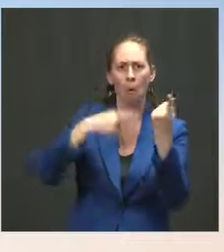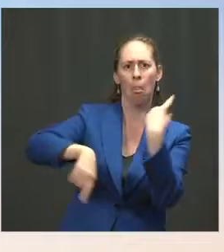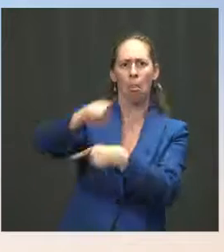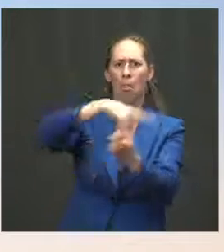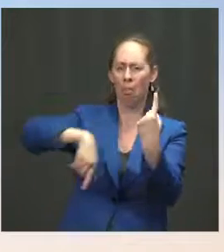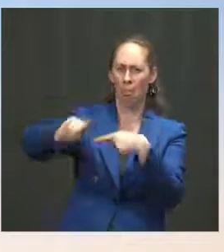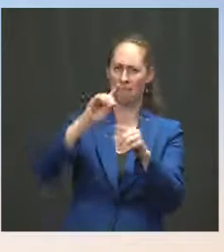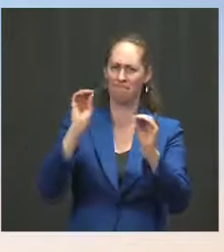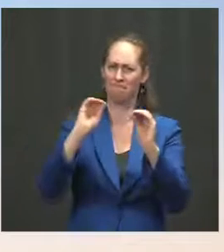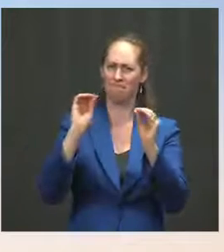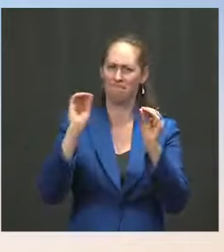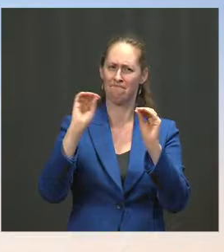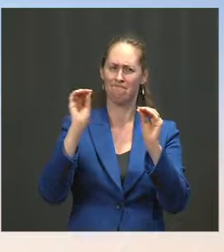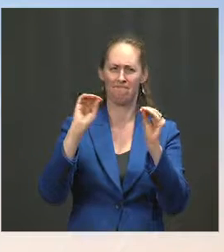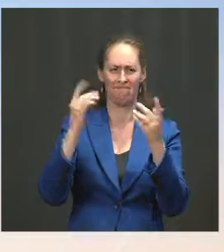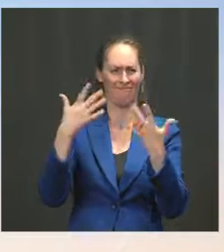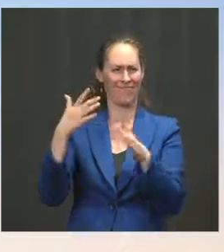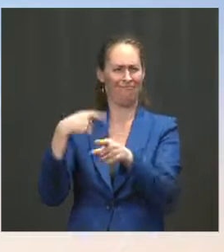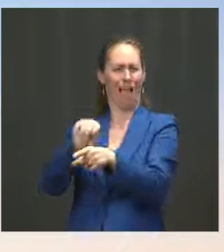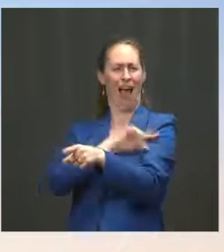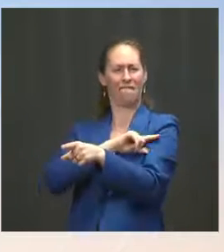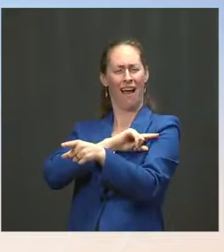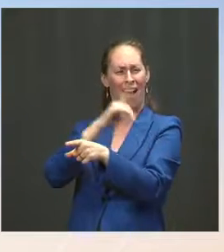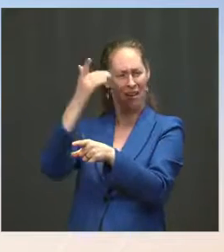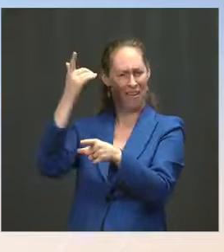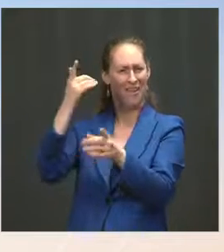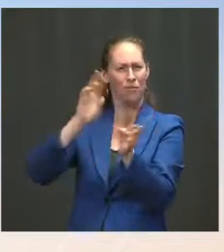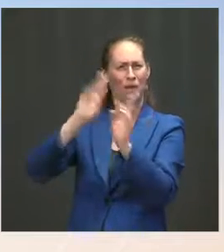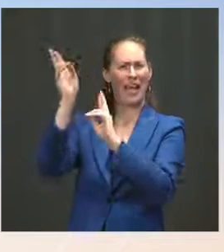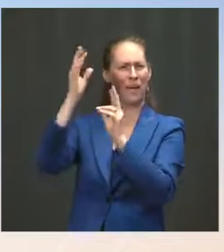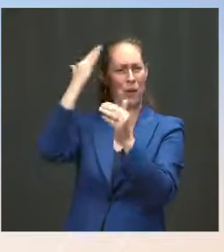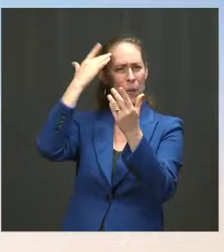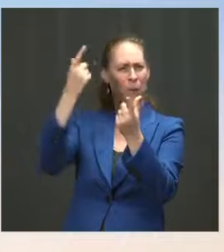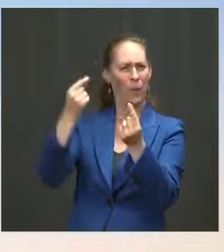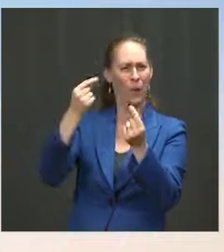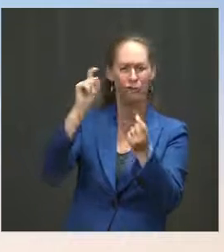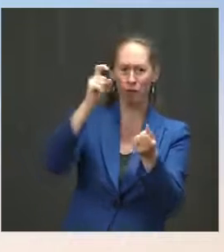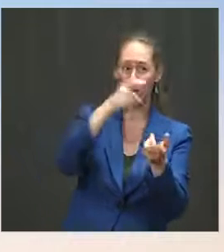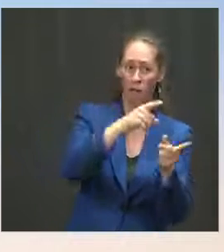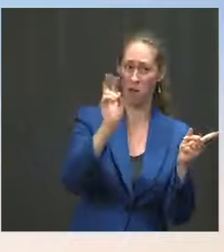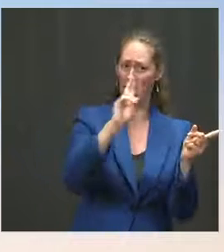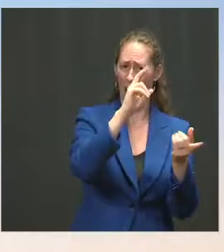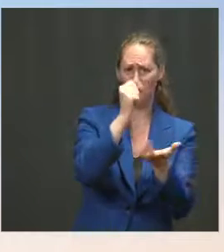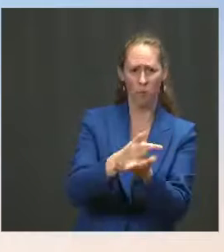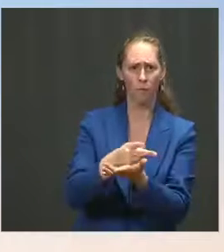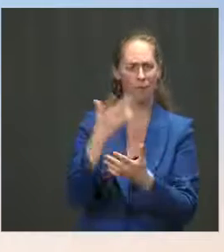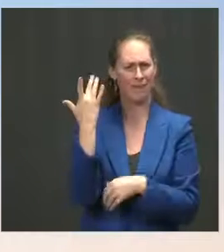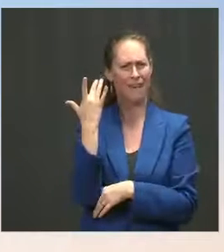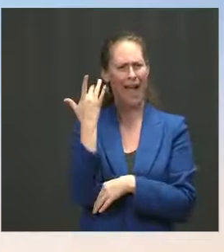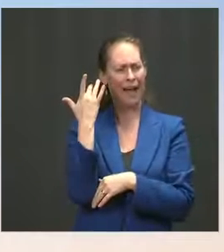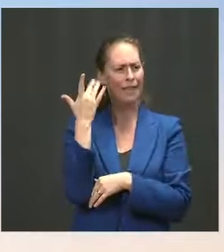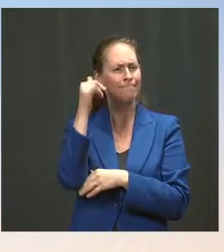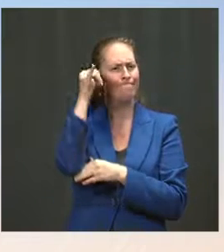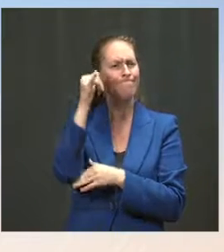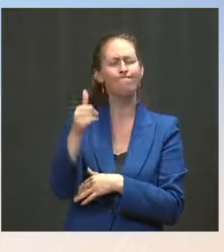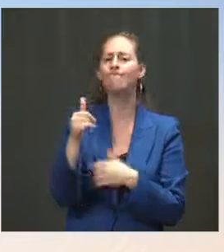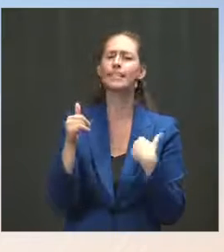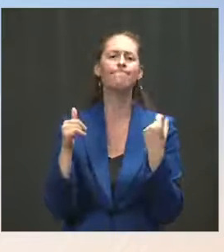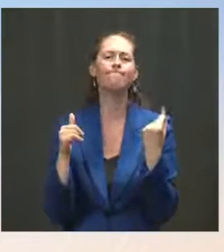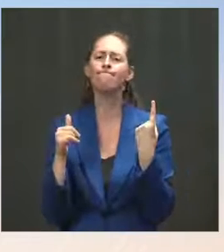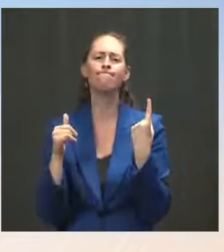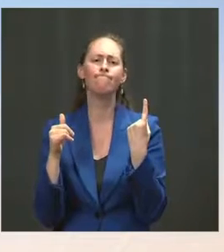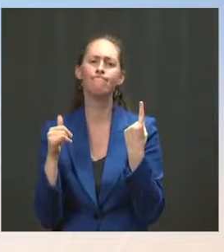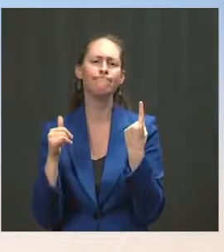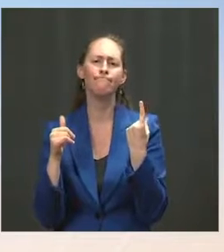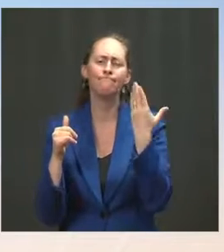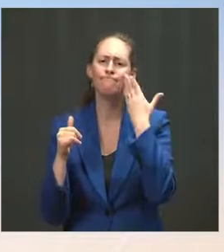highly qualified. A number of them have a lot of Republican support. So what is the holdup? And as you noted, it's important for us around the